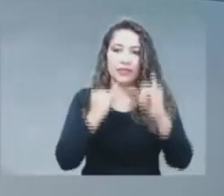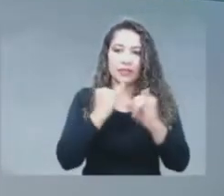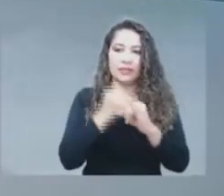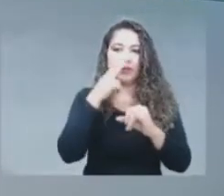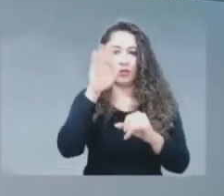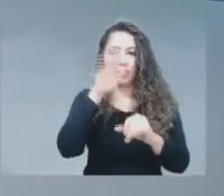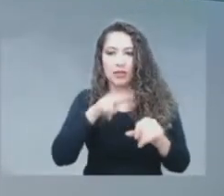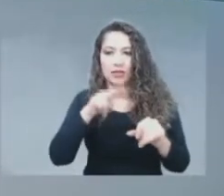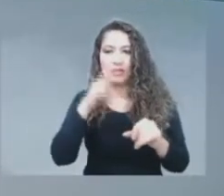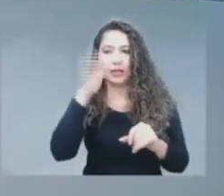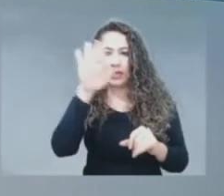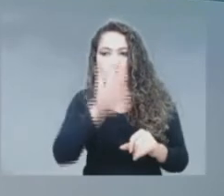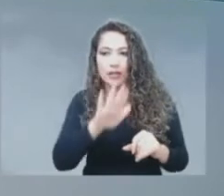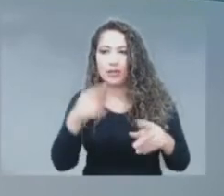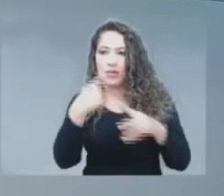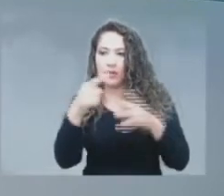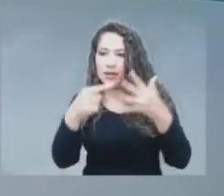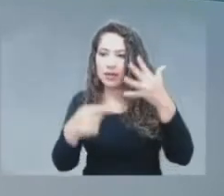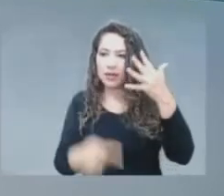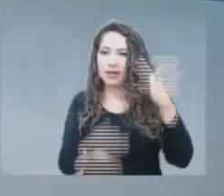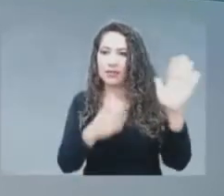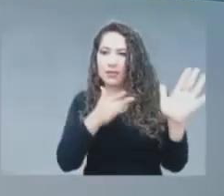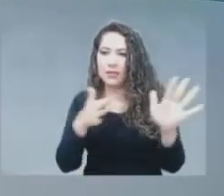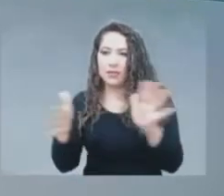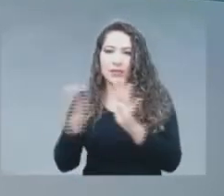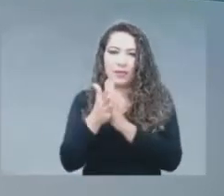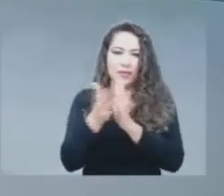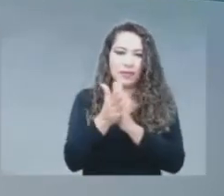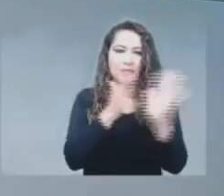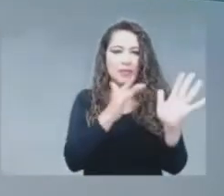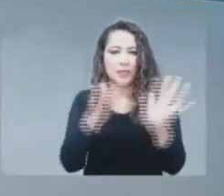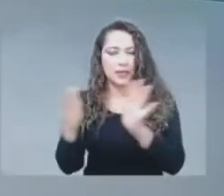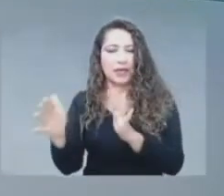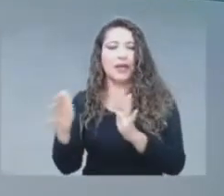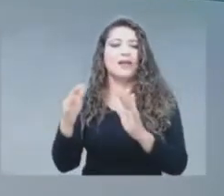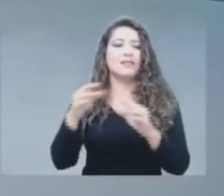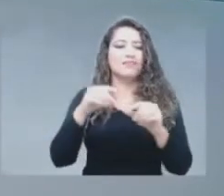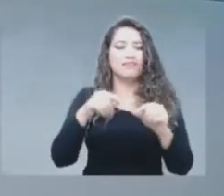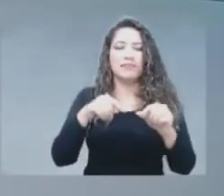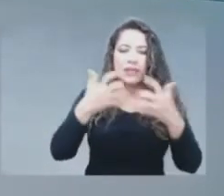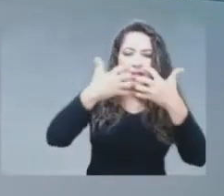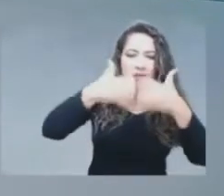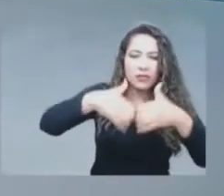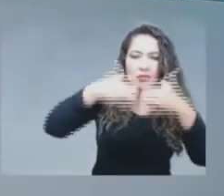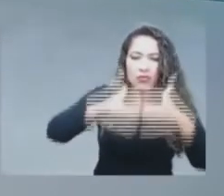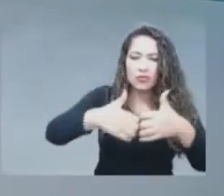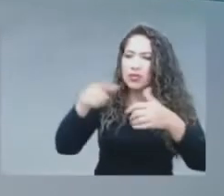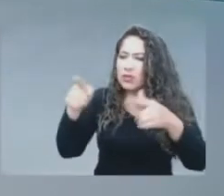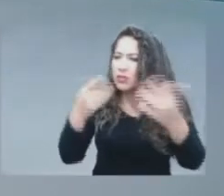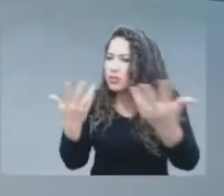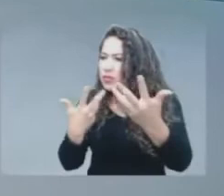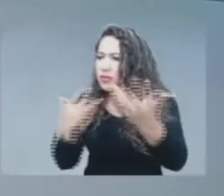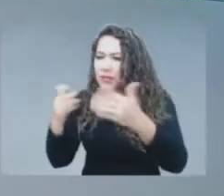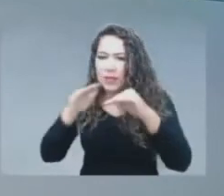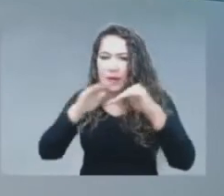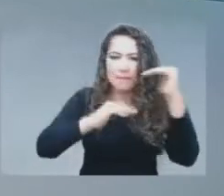inputs and national inputs. We took international ones, we took it from many regulators, manufacturers,